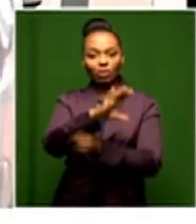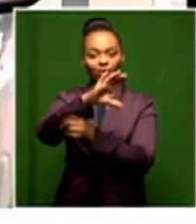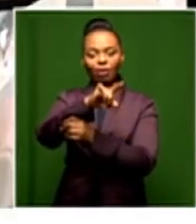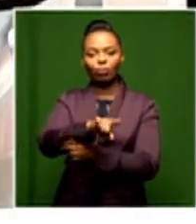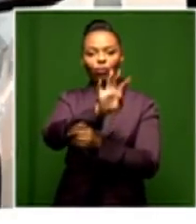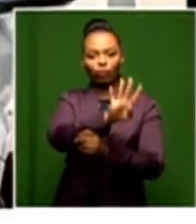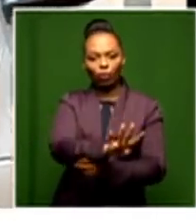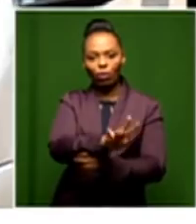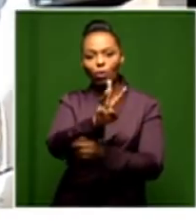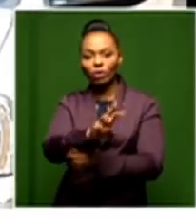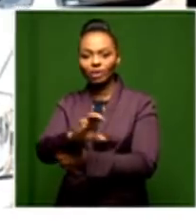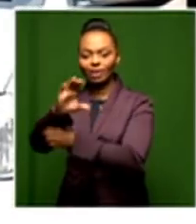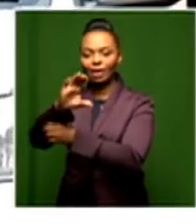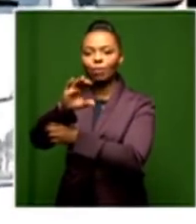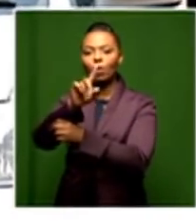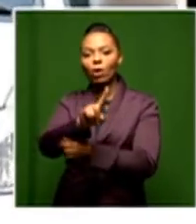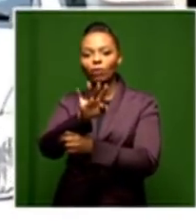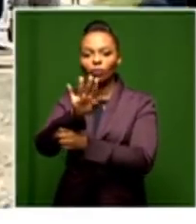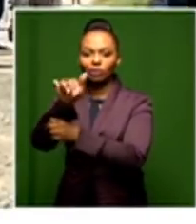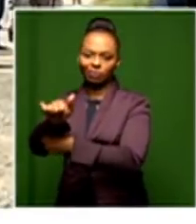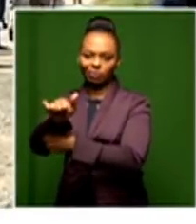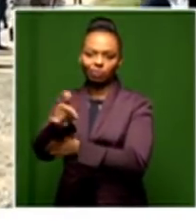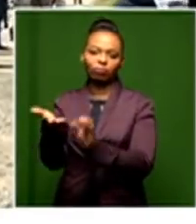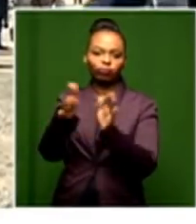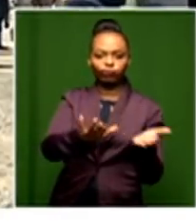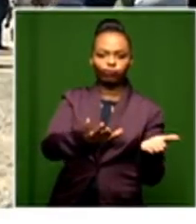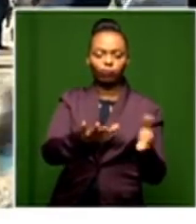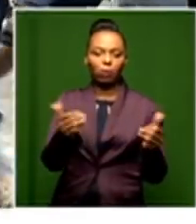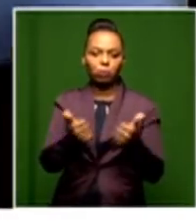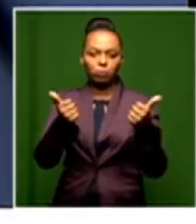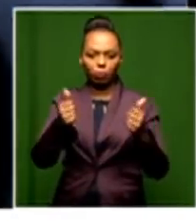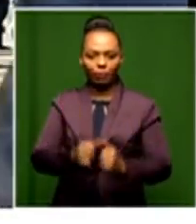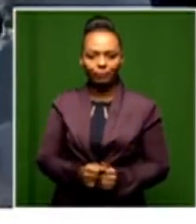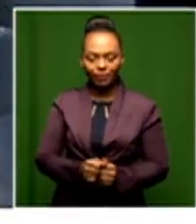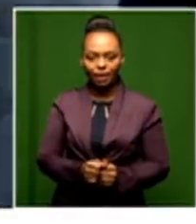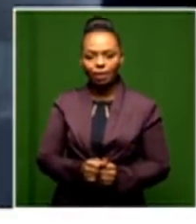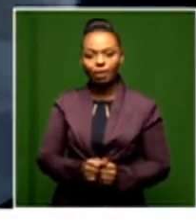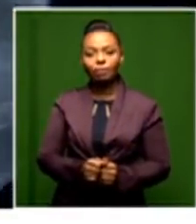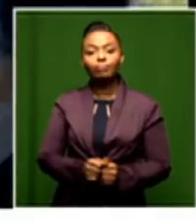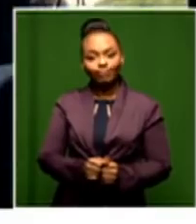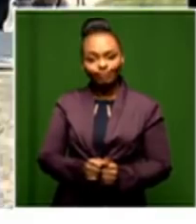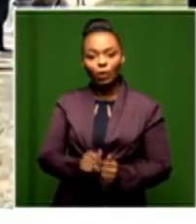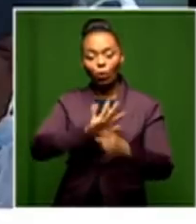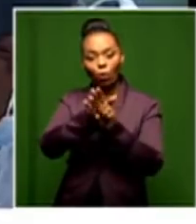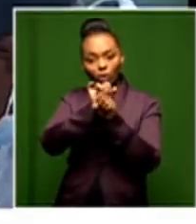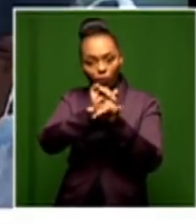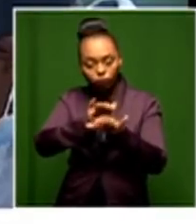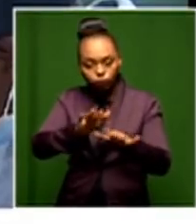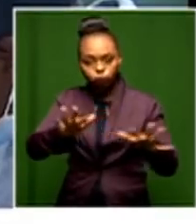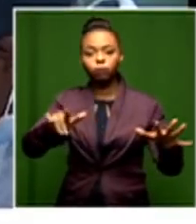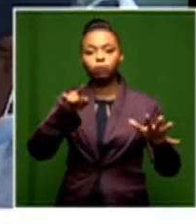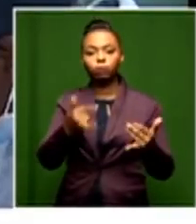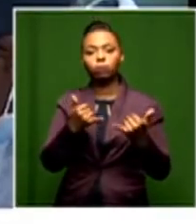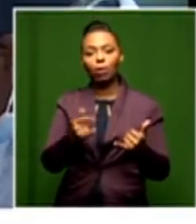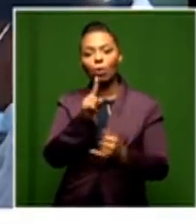55, Northern Cape 4, and the Western Cape 146. The cumulative total of COVID-19 cases identified in the country